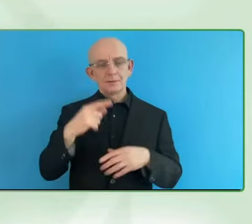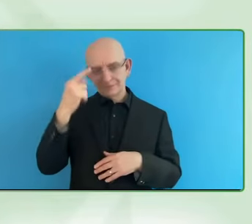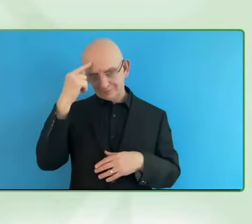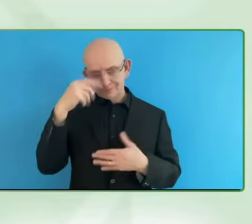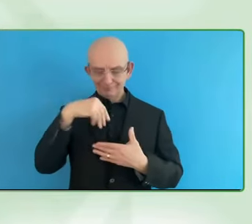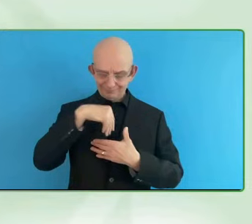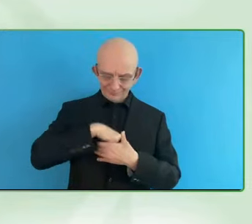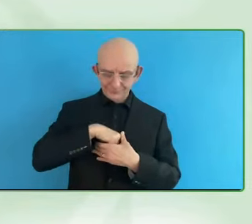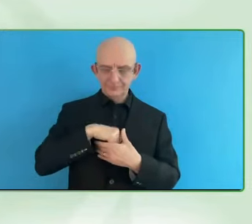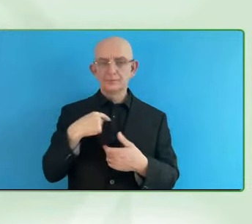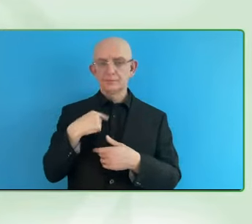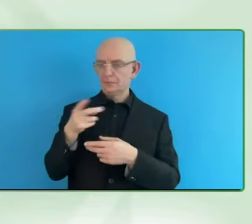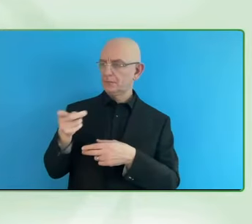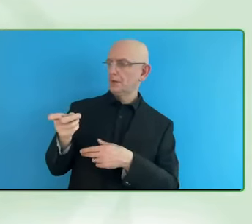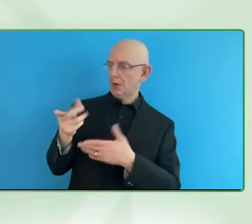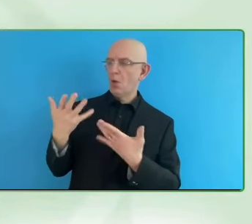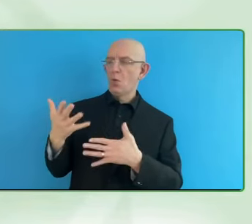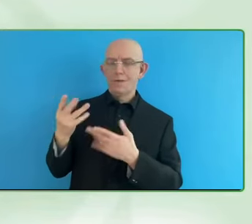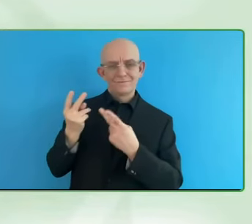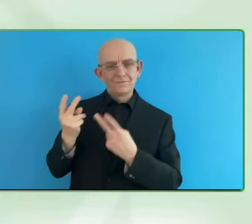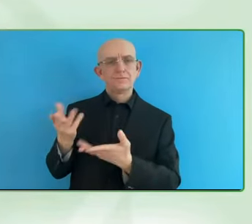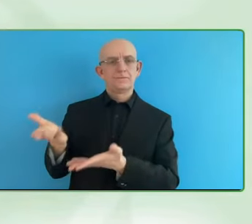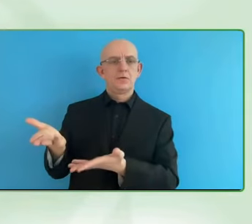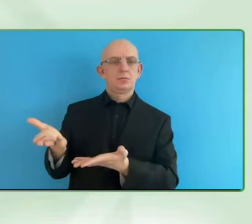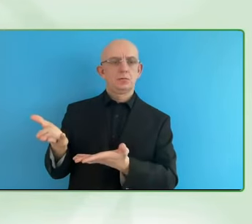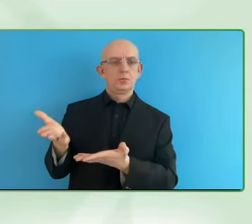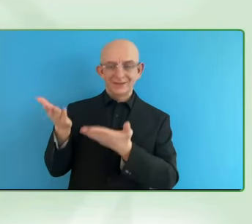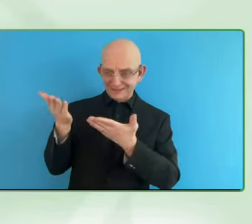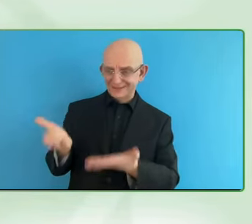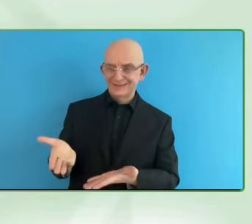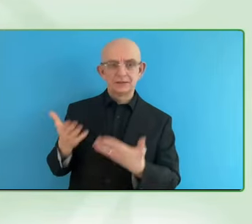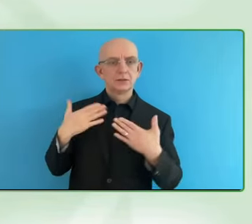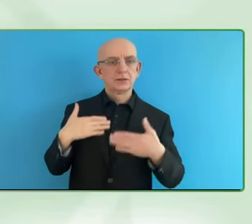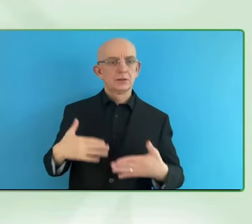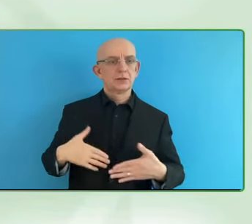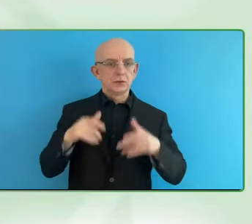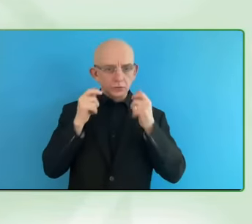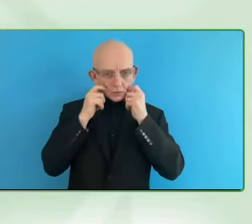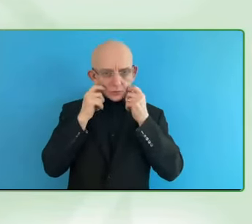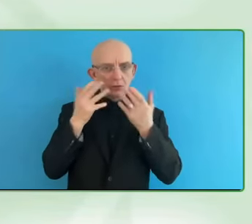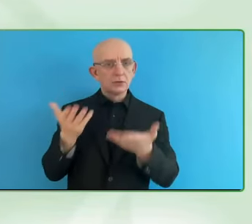people equal opportunities, and so we're looking at equality of outcome,